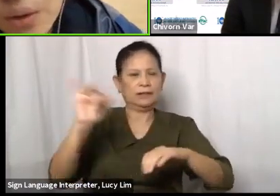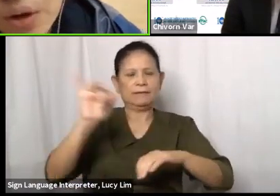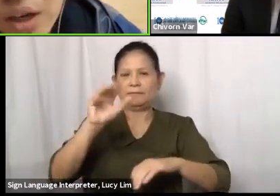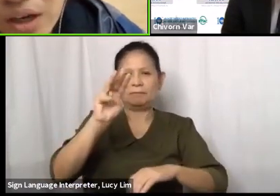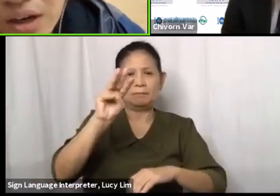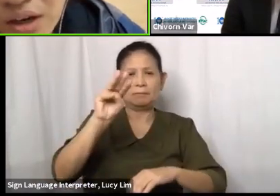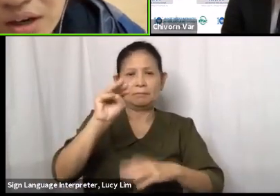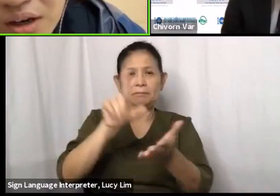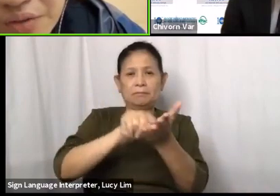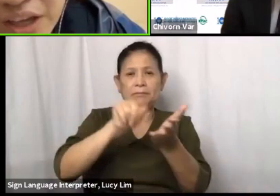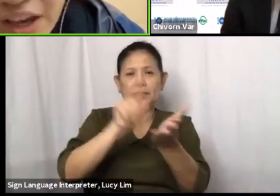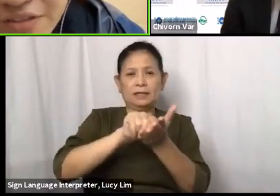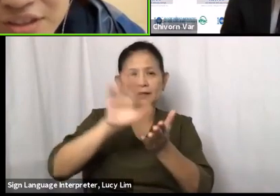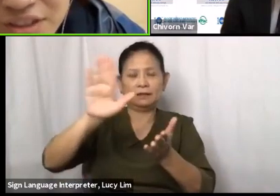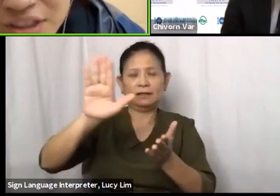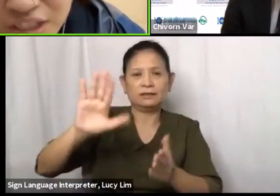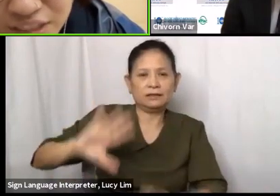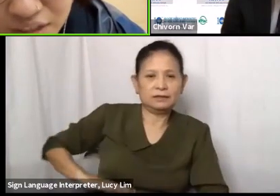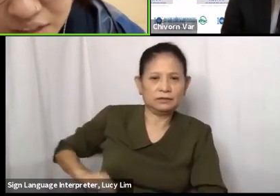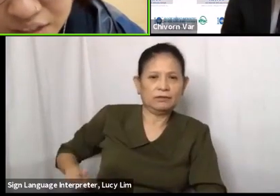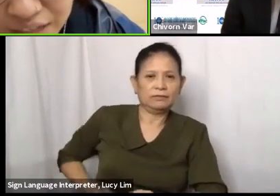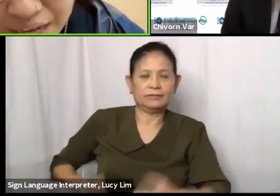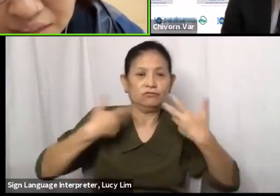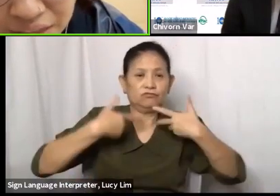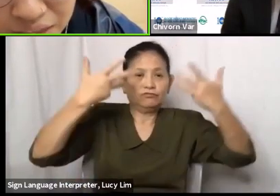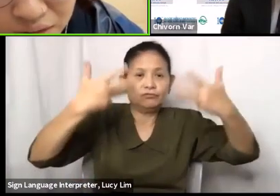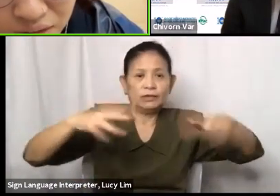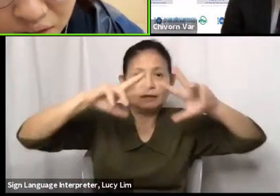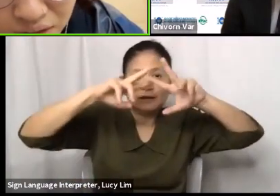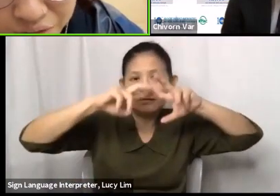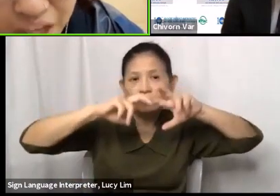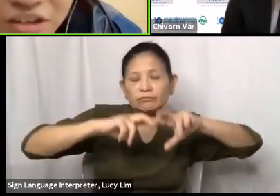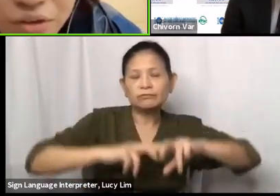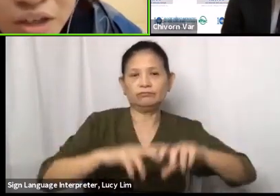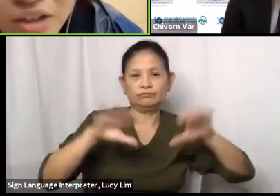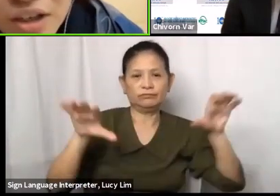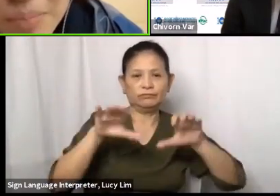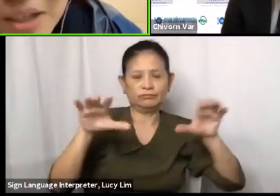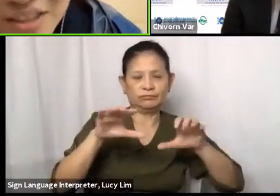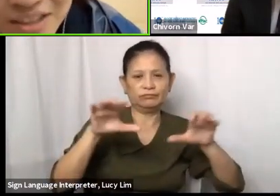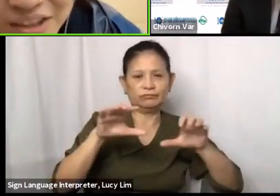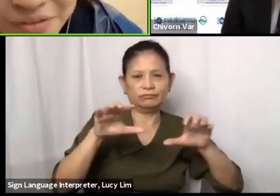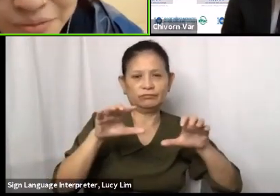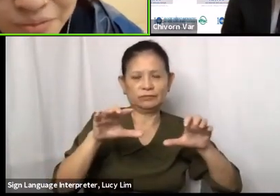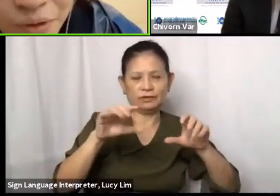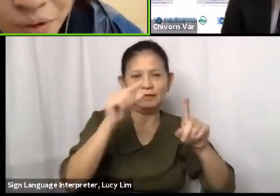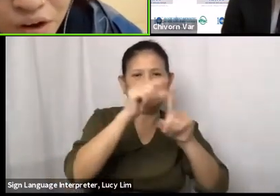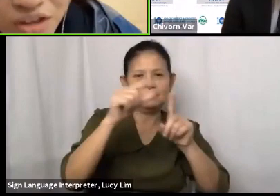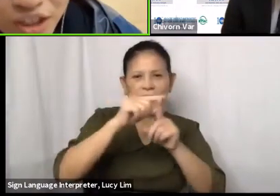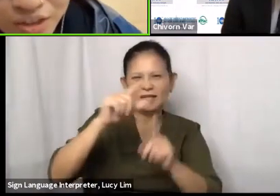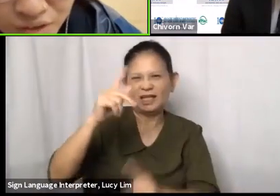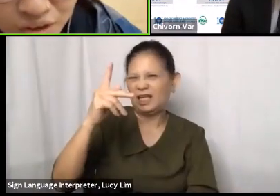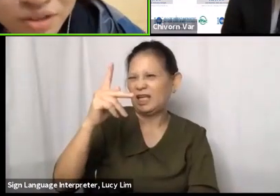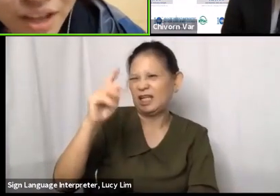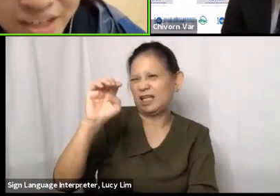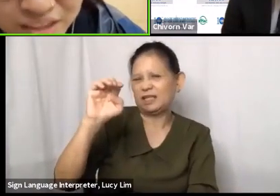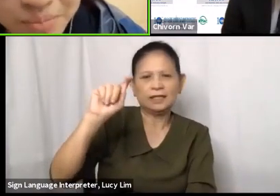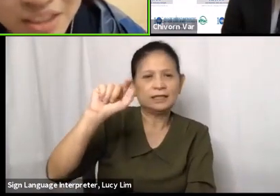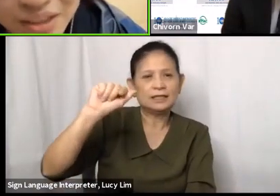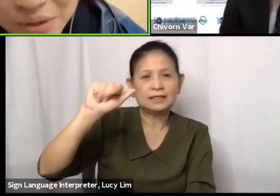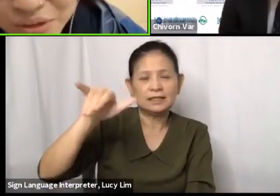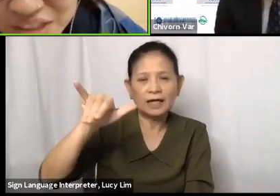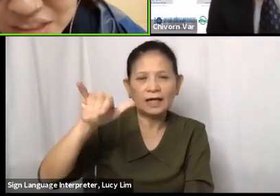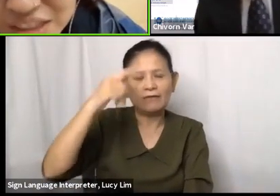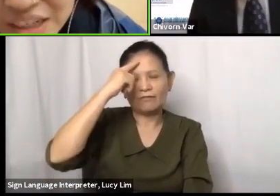So we have research done that we had the term ktei for general